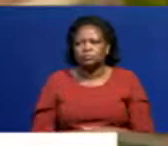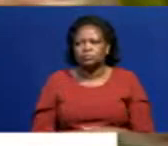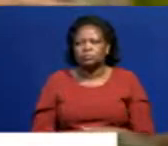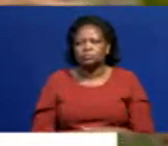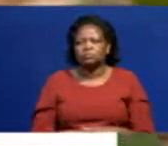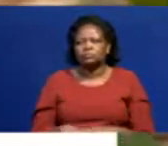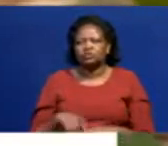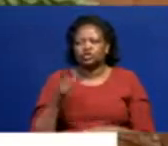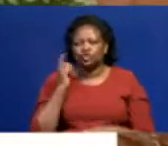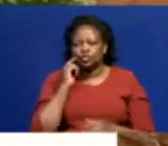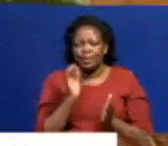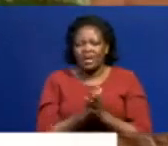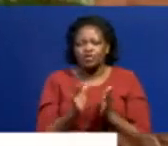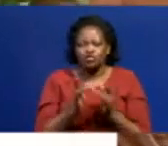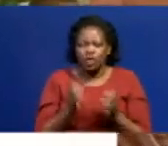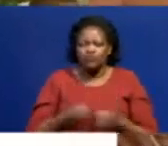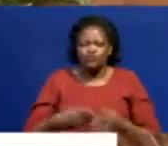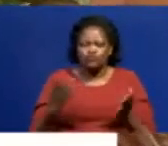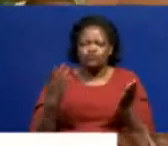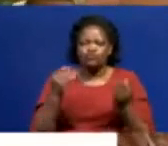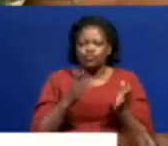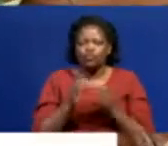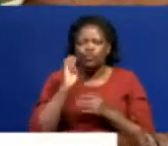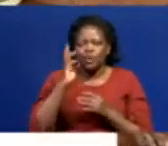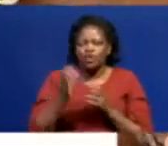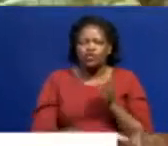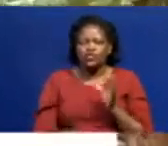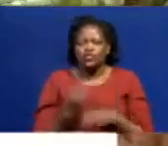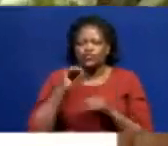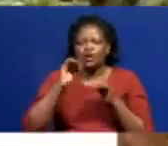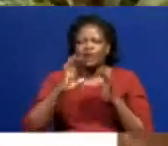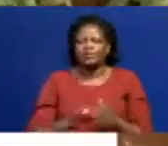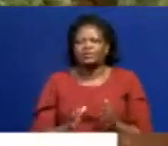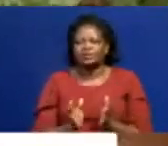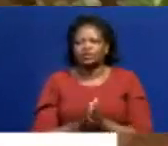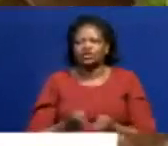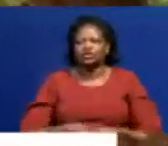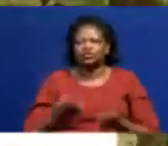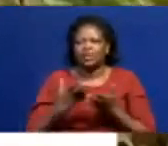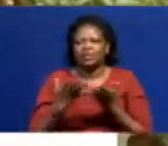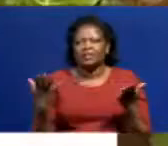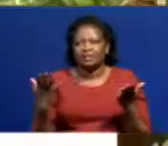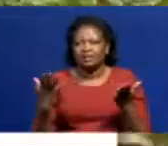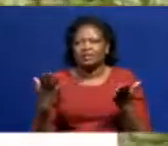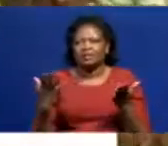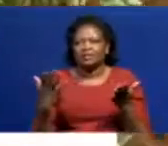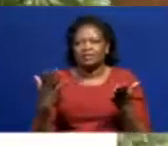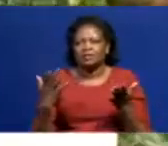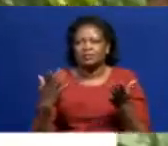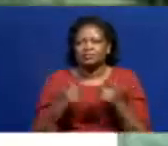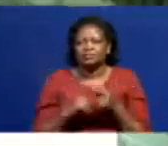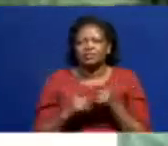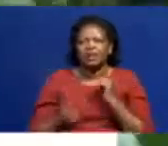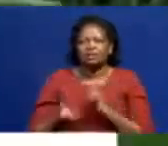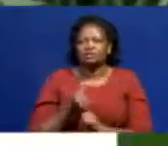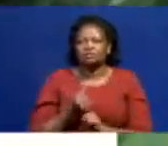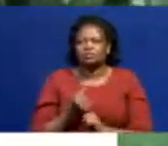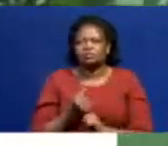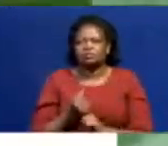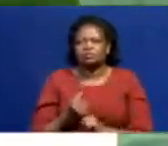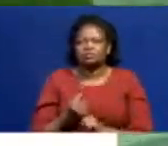Kyosk, an online distribution platform, will now source for farmers and distribute their products following the acquisition